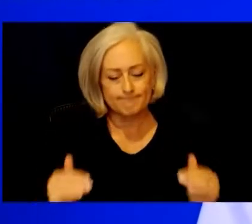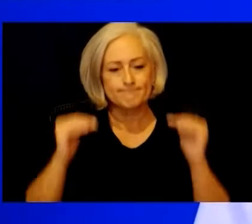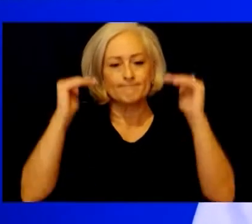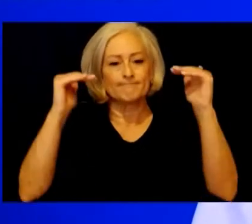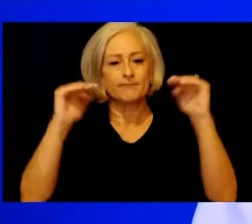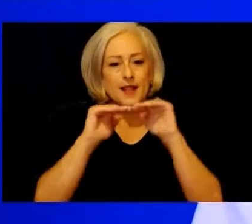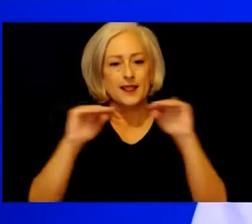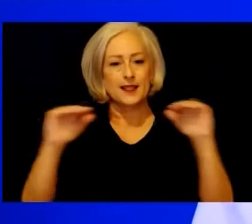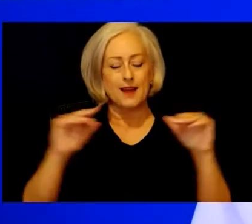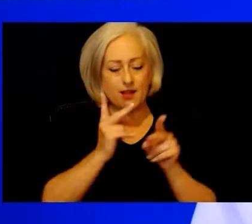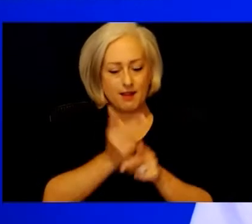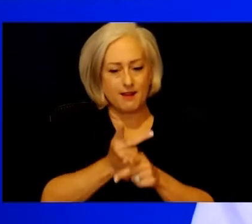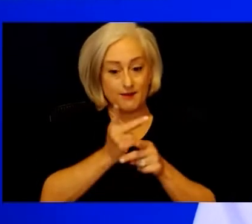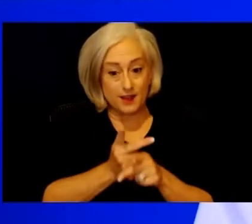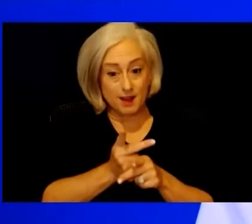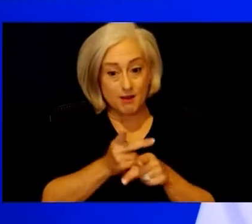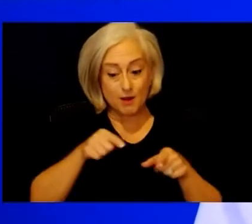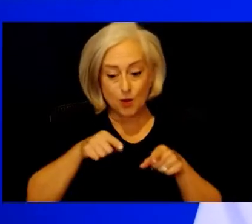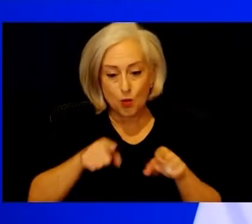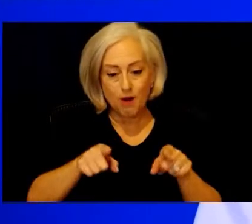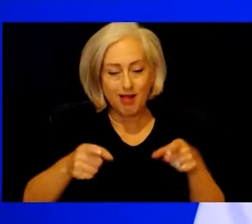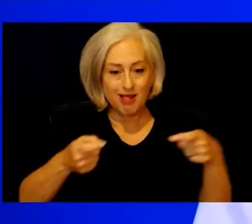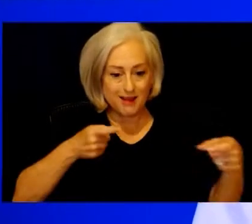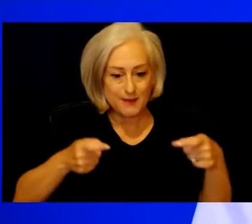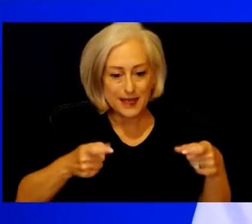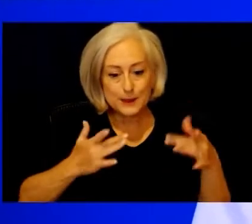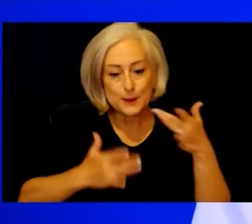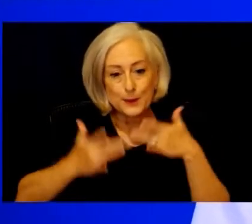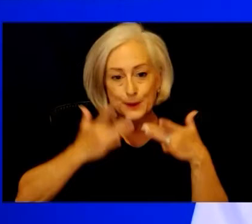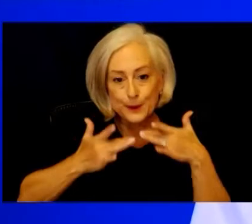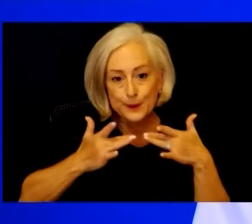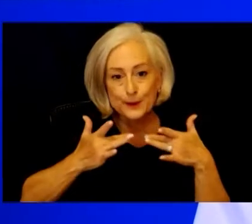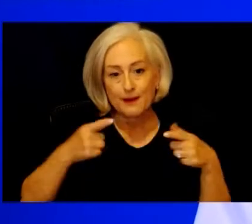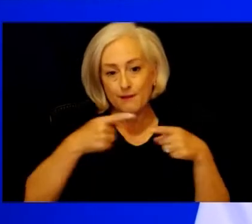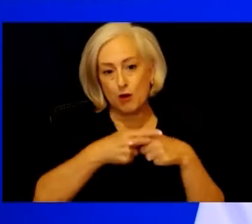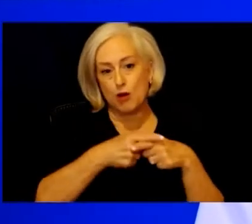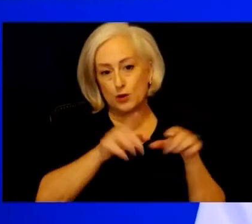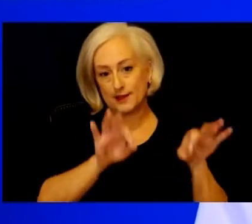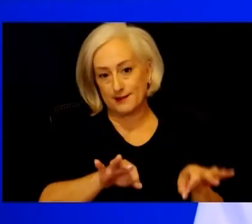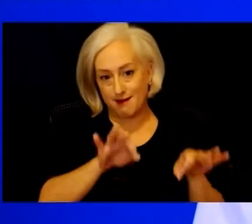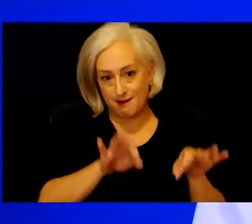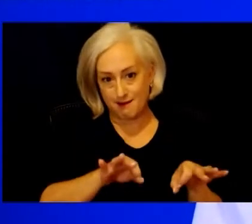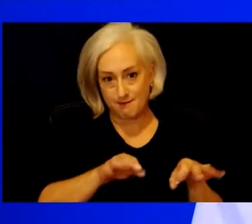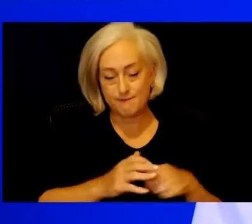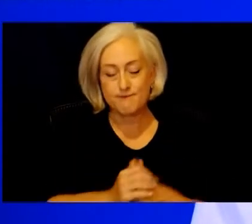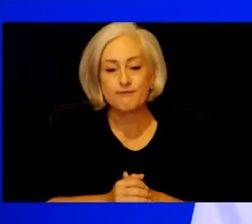while dealing with this shortage of contrast. I'm sure there's a lot of